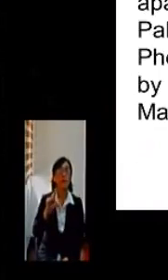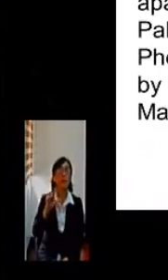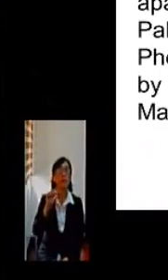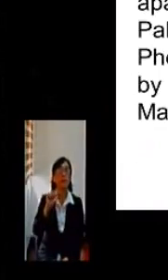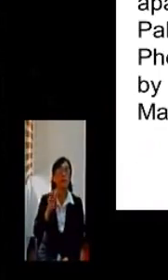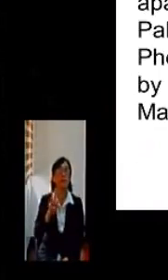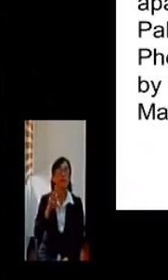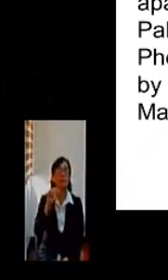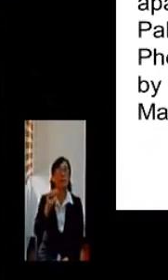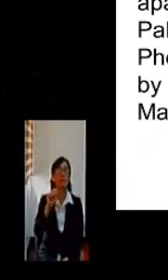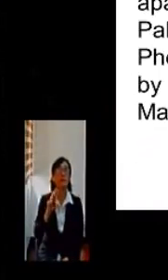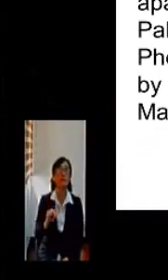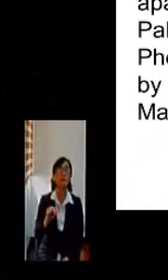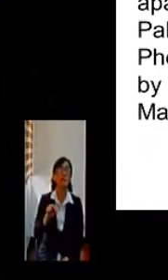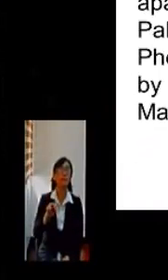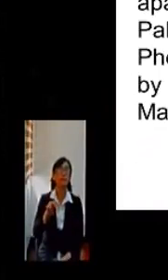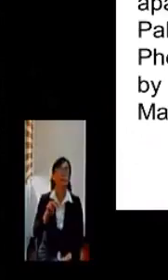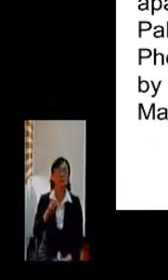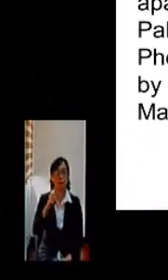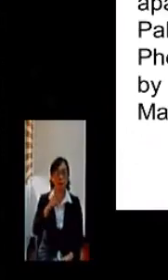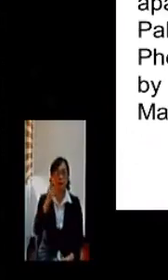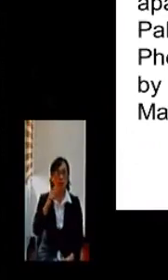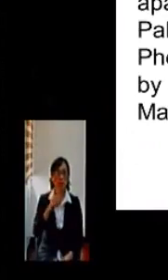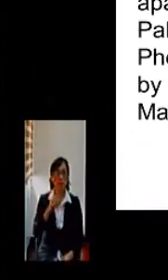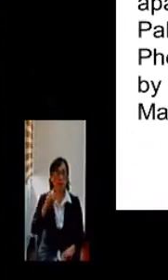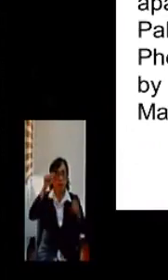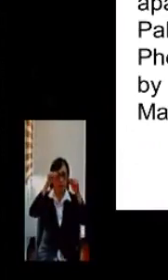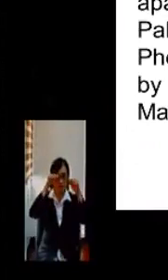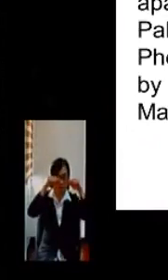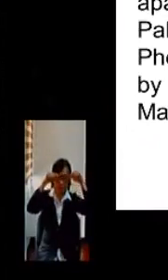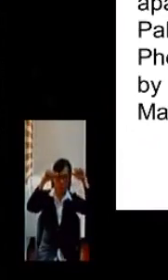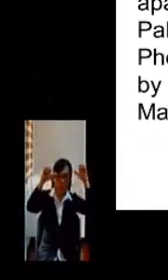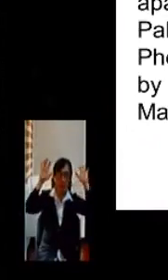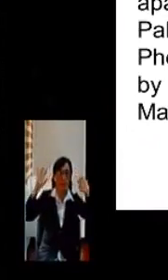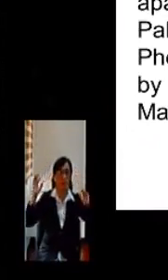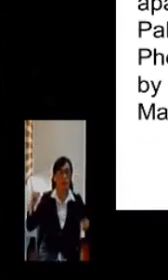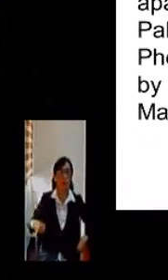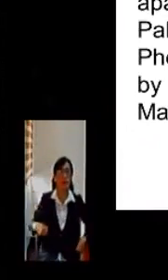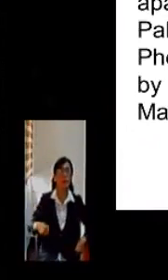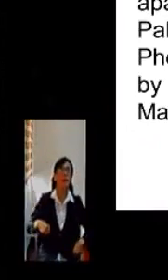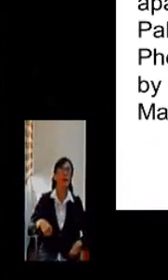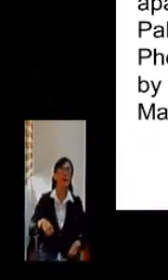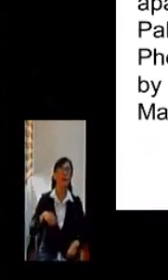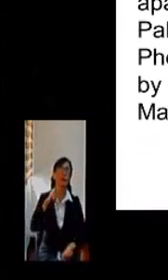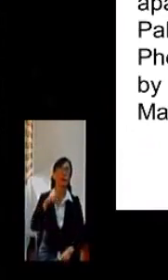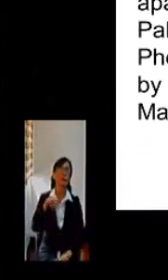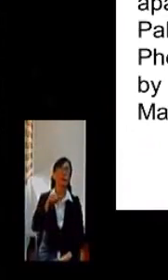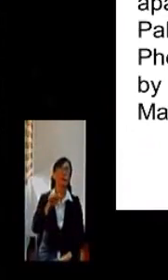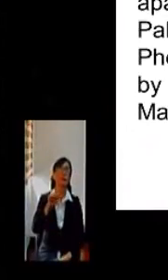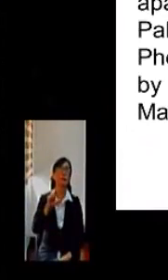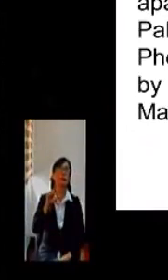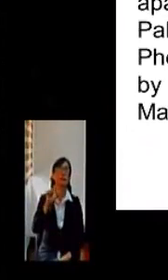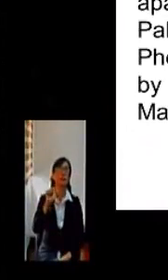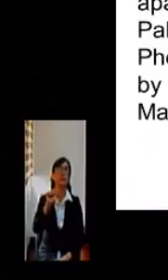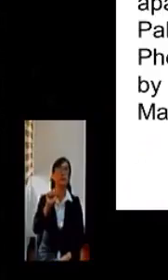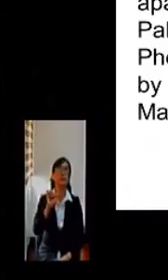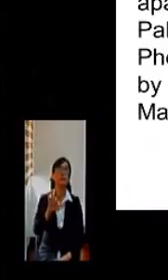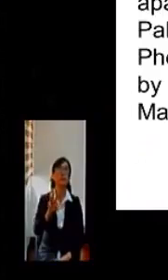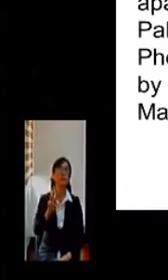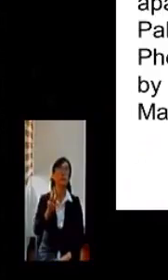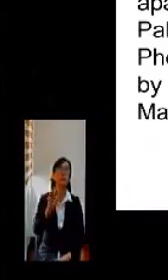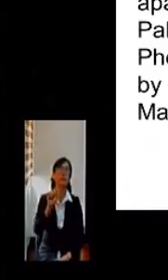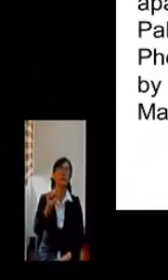the only peacock pheasant that we have in the country and found only in Palawan. This is a lowland species. It's found in forests